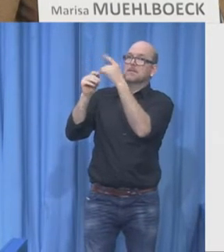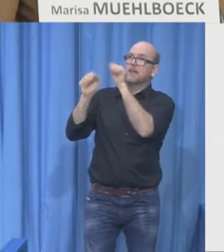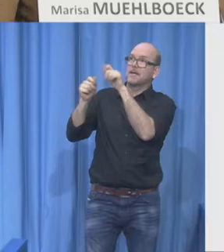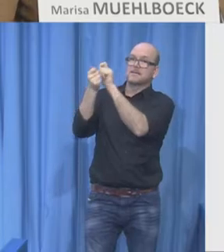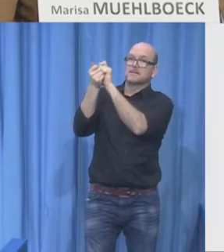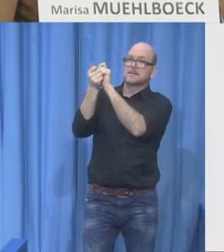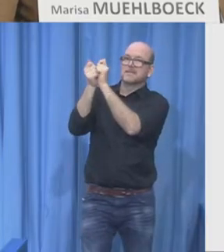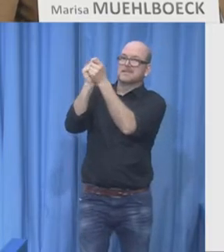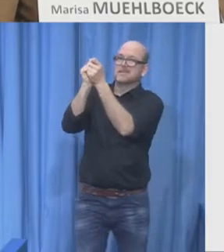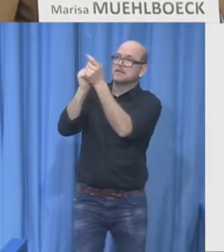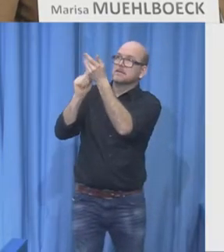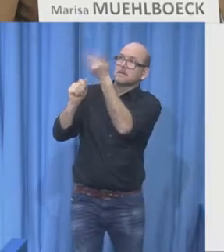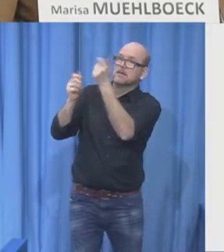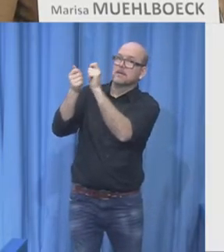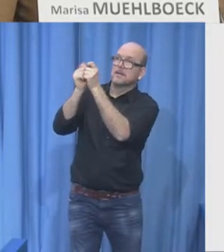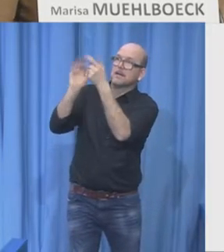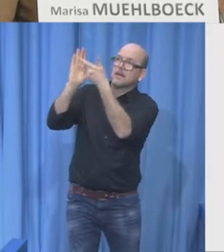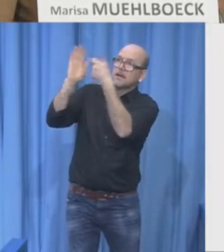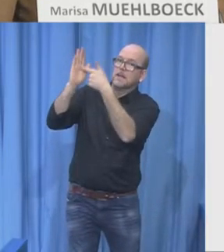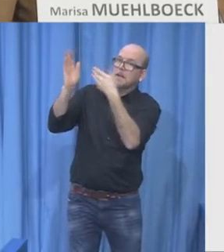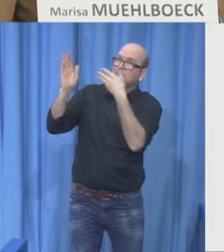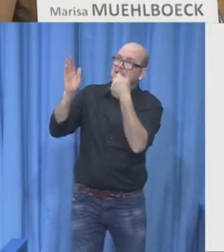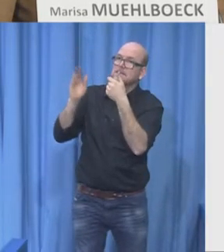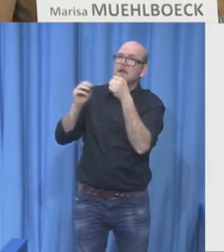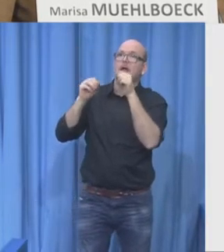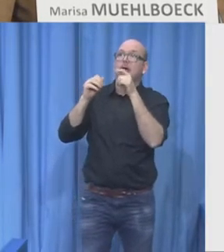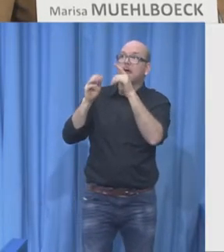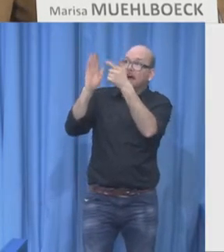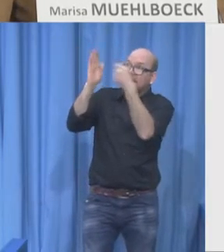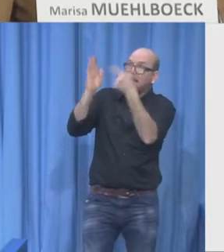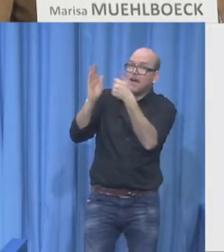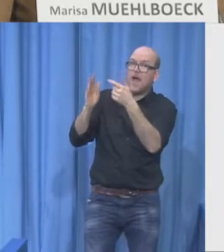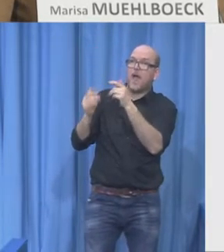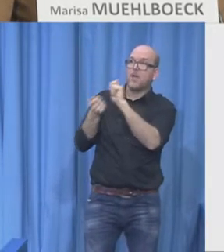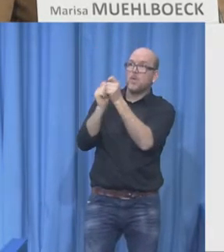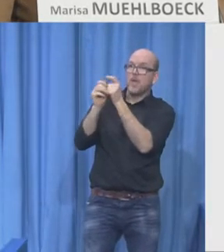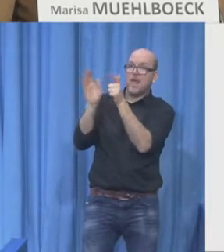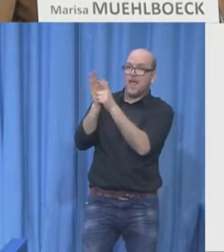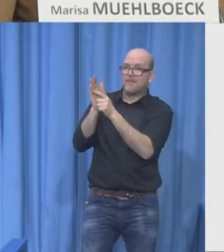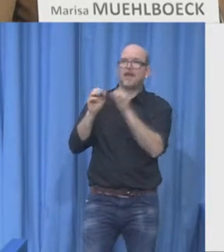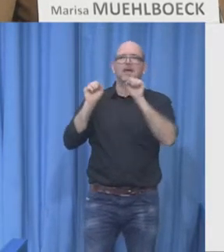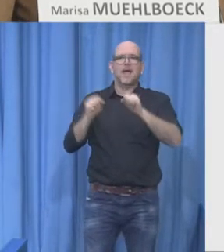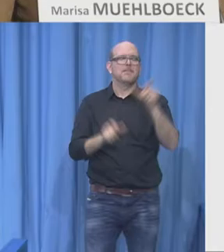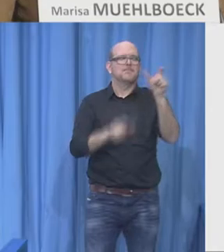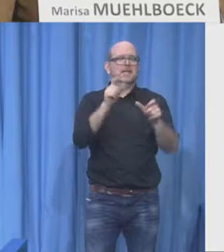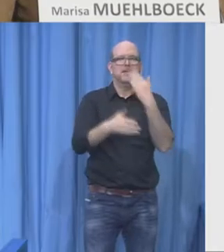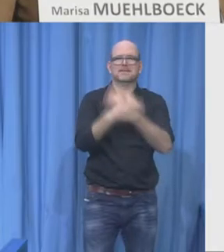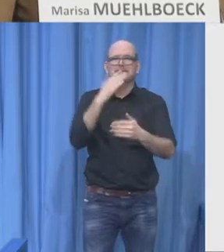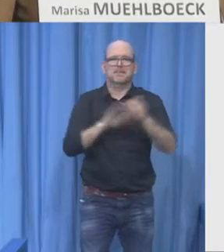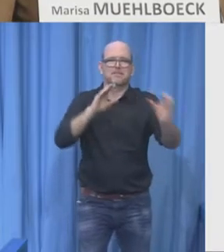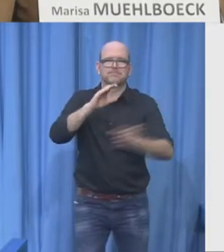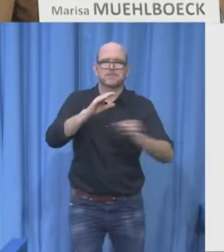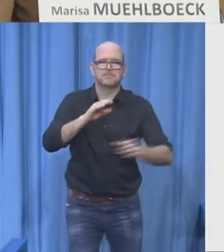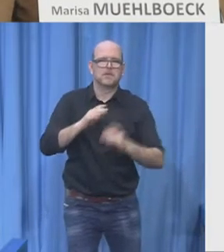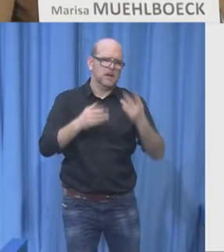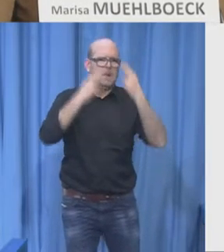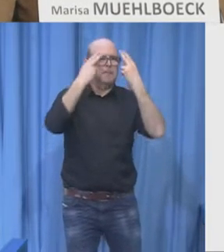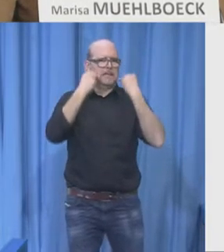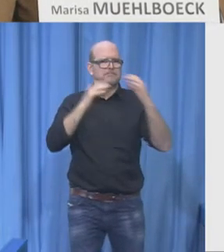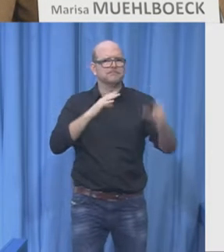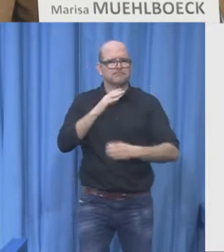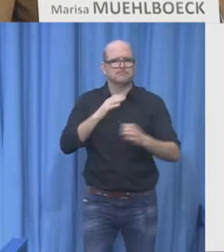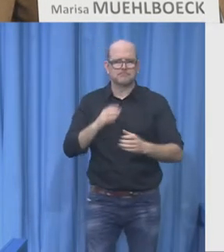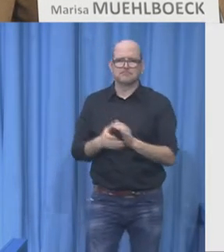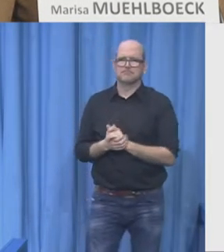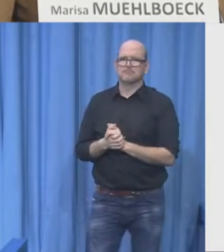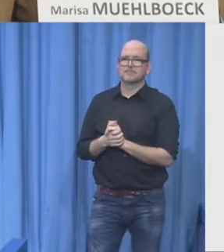collaboration with philanthropists, especially during the evaluation phase. Also the collaboration with public authorities in the